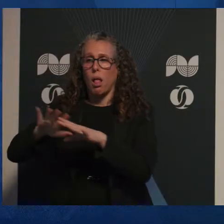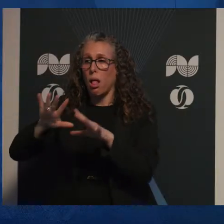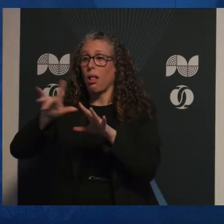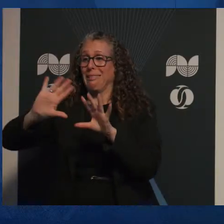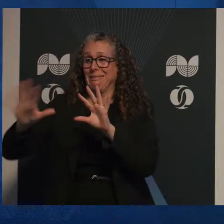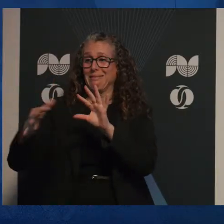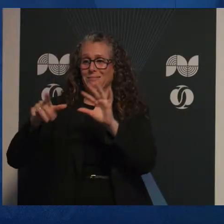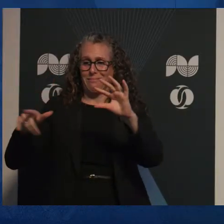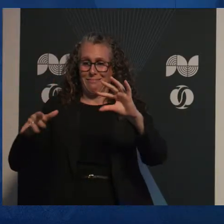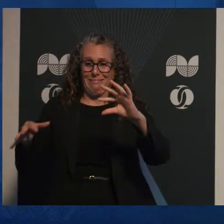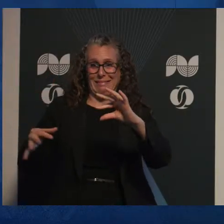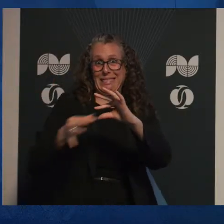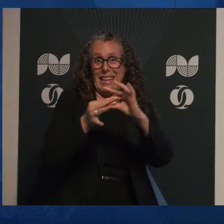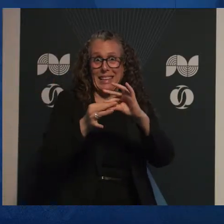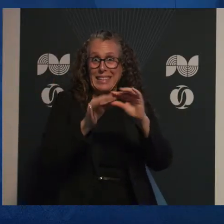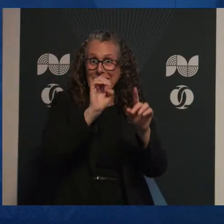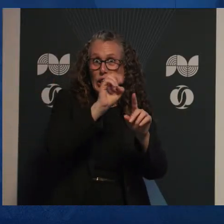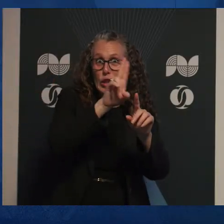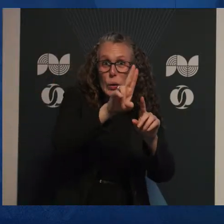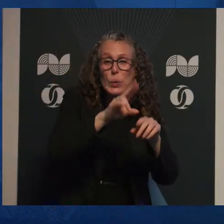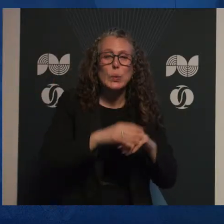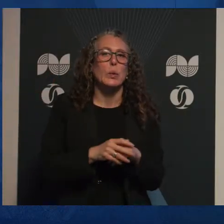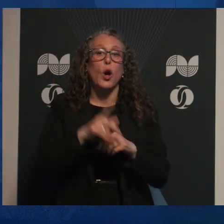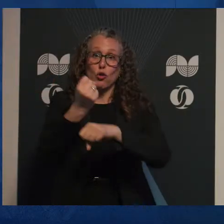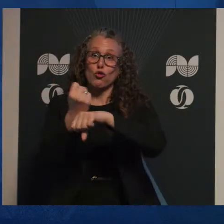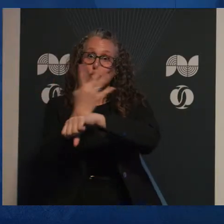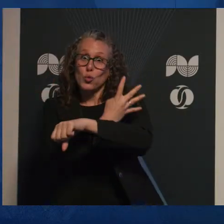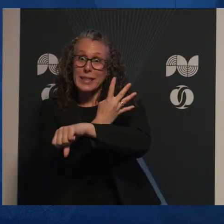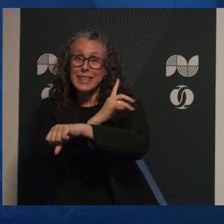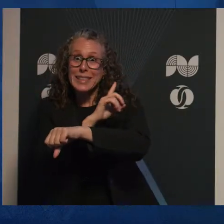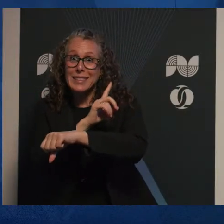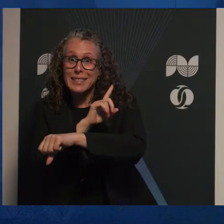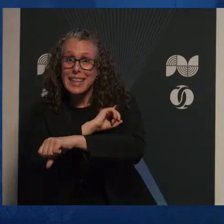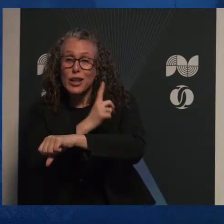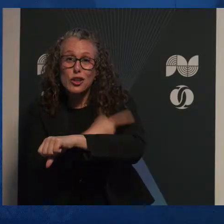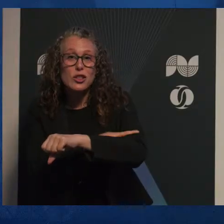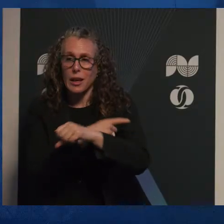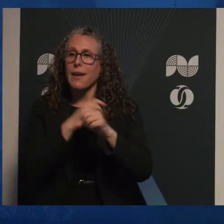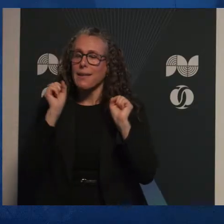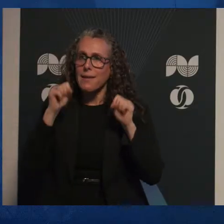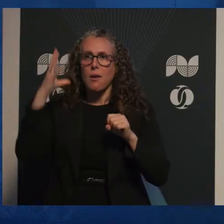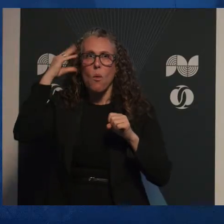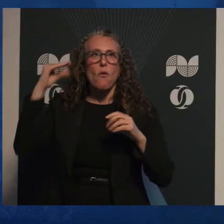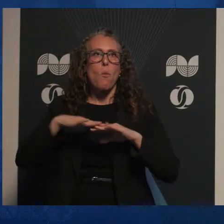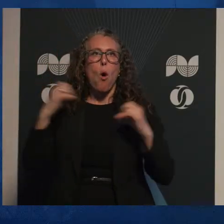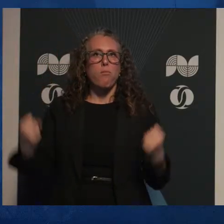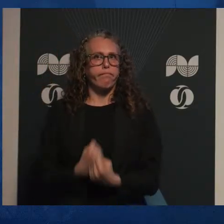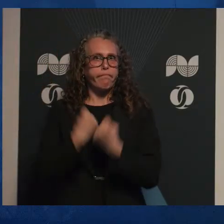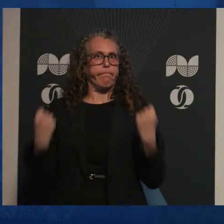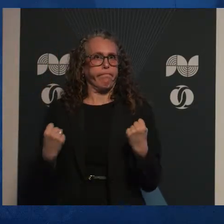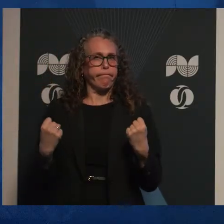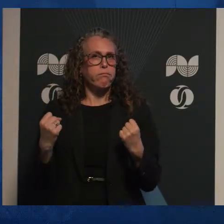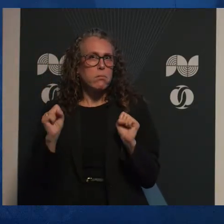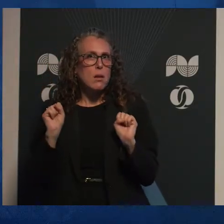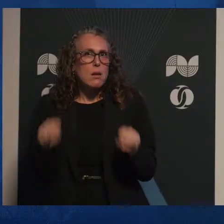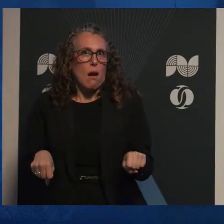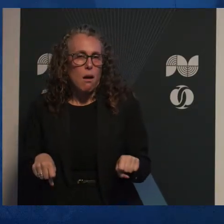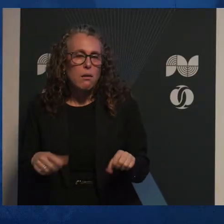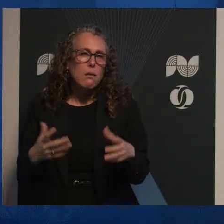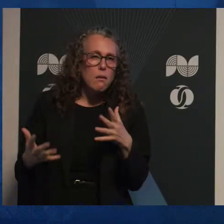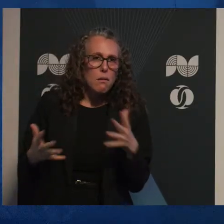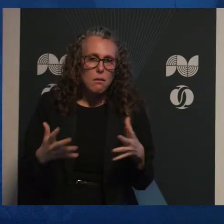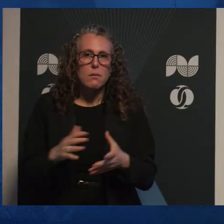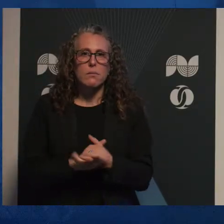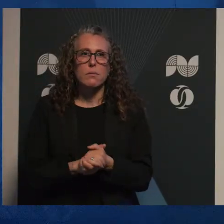very important role that renewables plays in terms of making Moldova more secure in terms of energy. I would argue the critical role